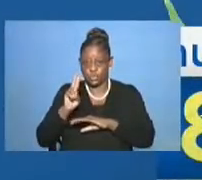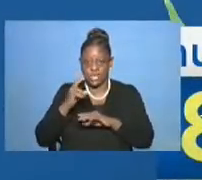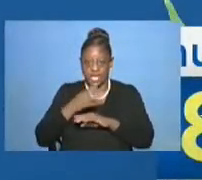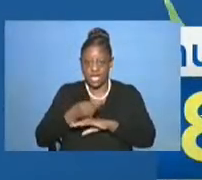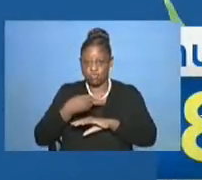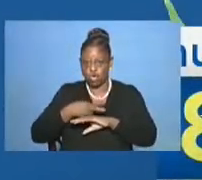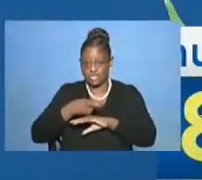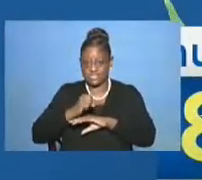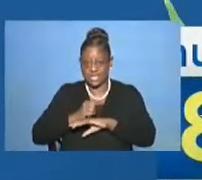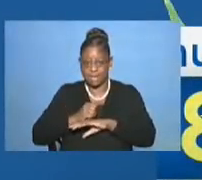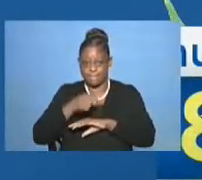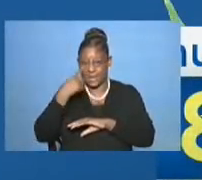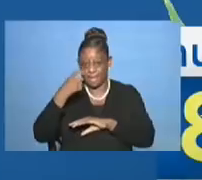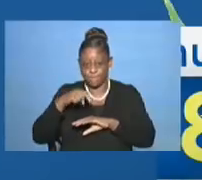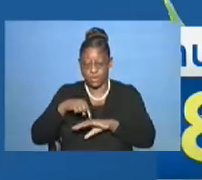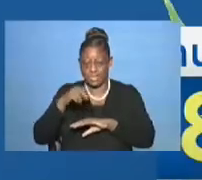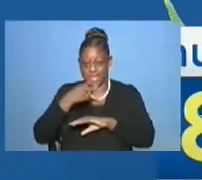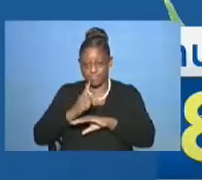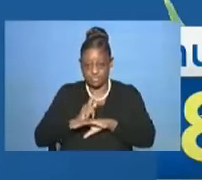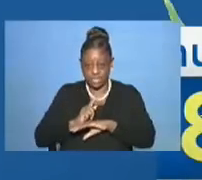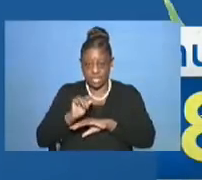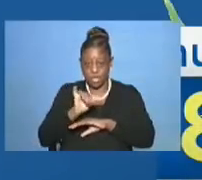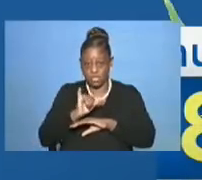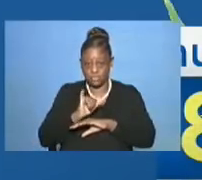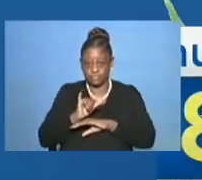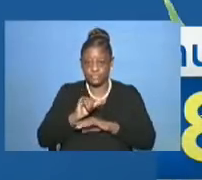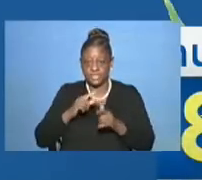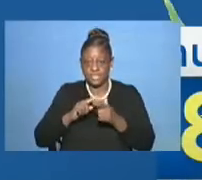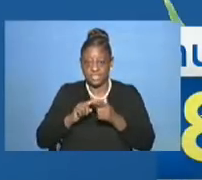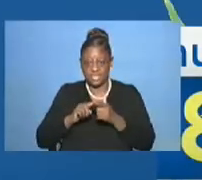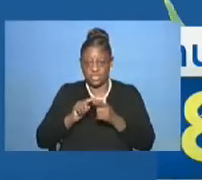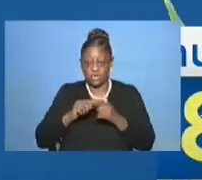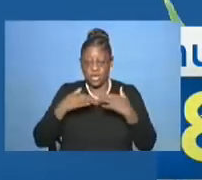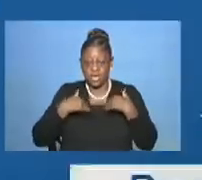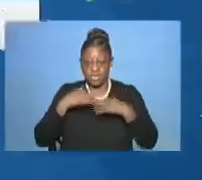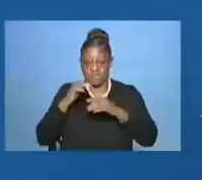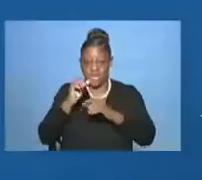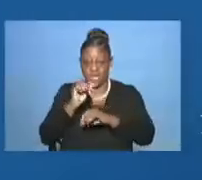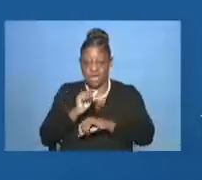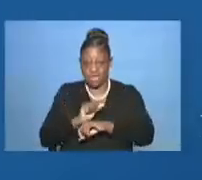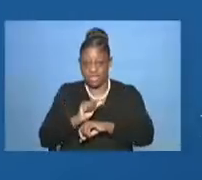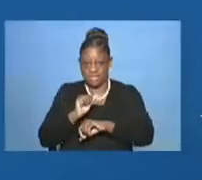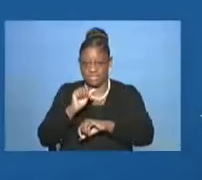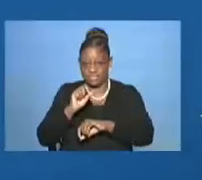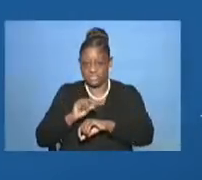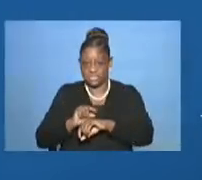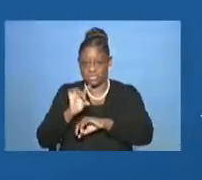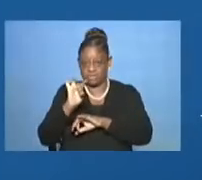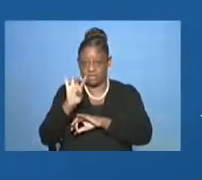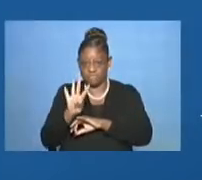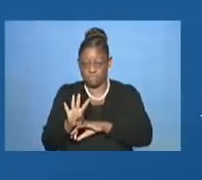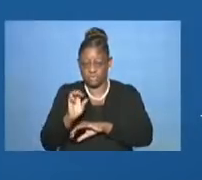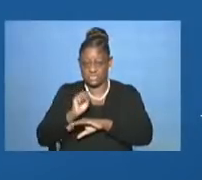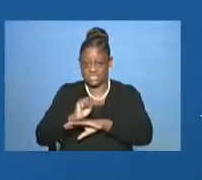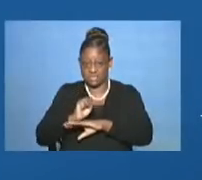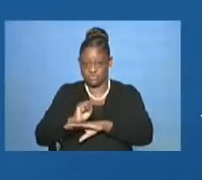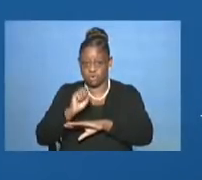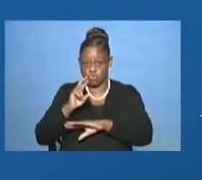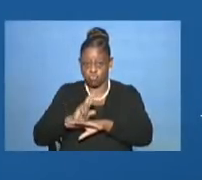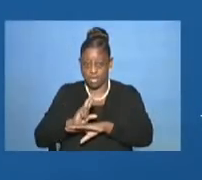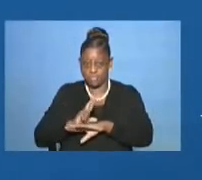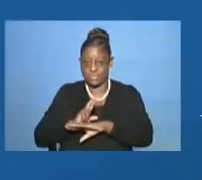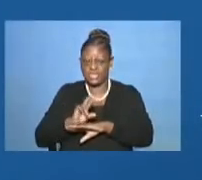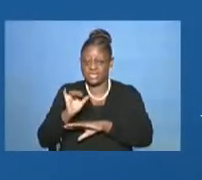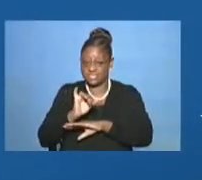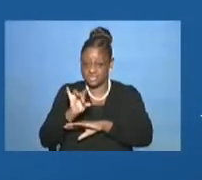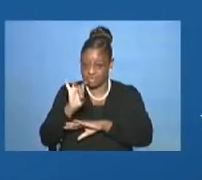Eleuthera, Black Point, Exuma, and Camp Space, Old Andros. Fresh Creek in Central Andros at 83 degrees. Alistown, Cat Island, San Salvador,